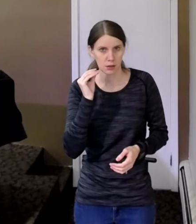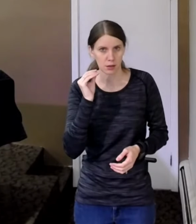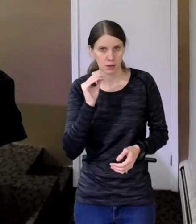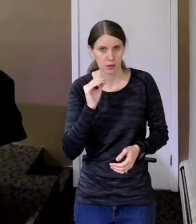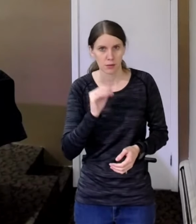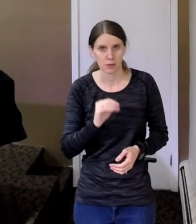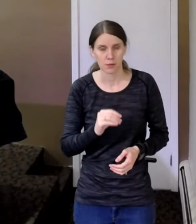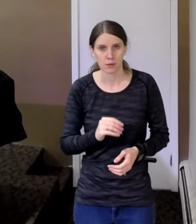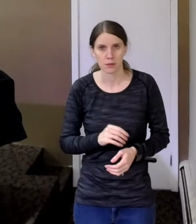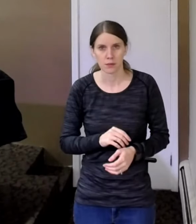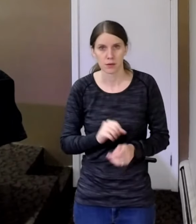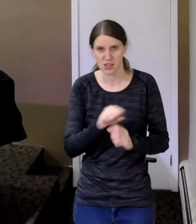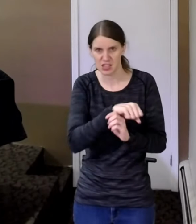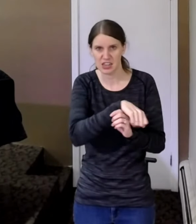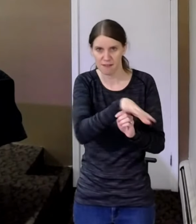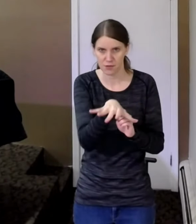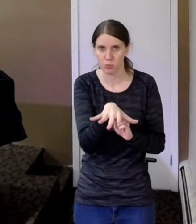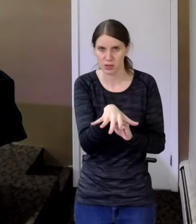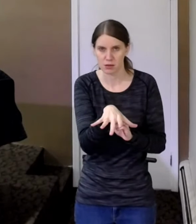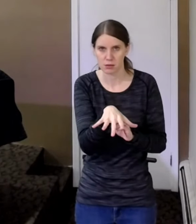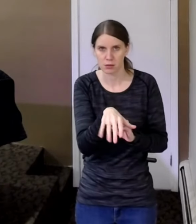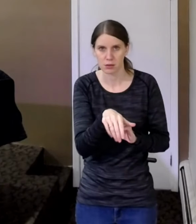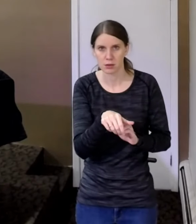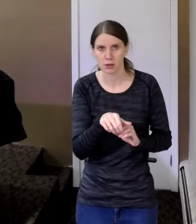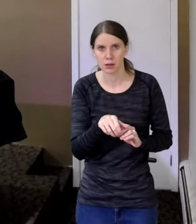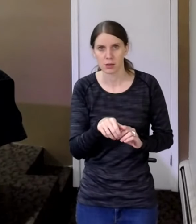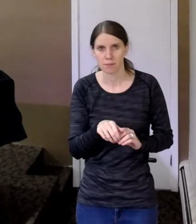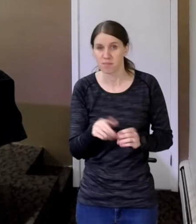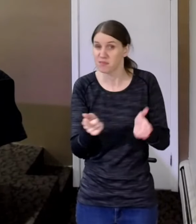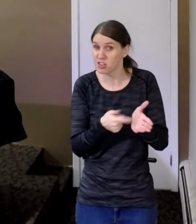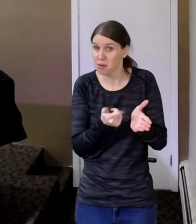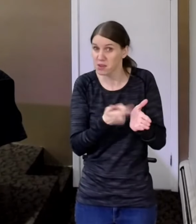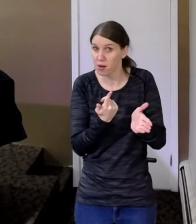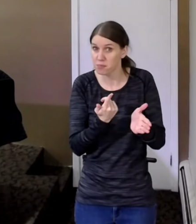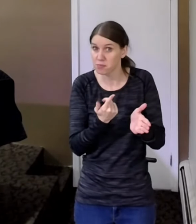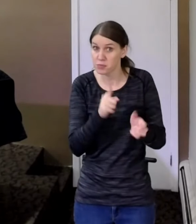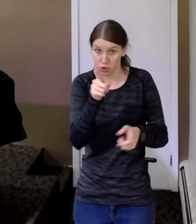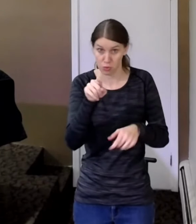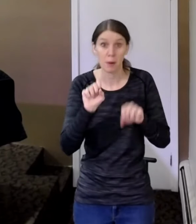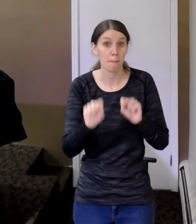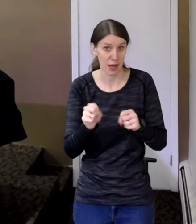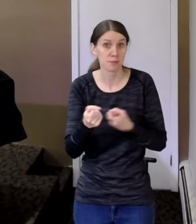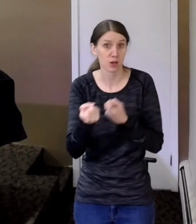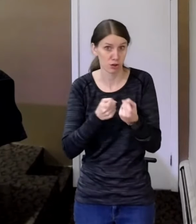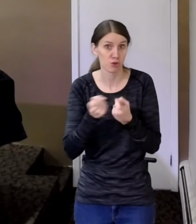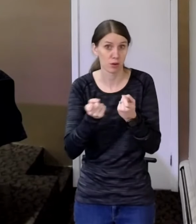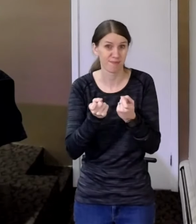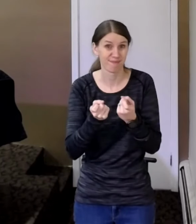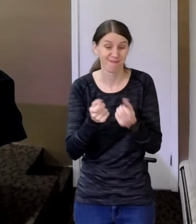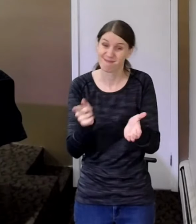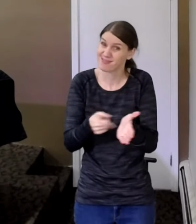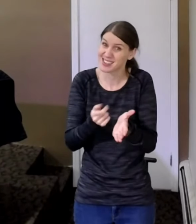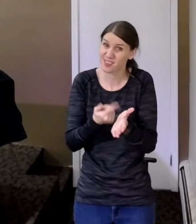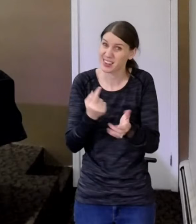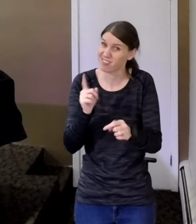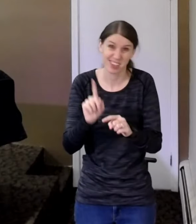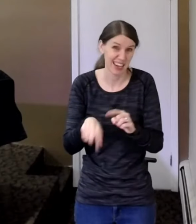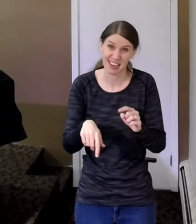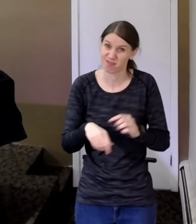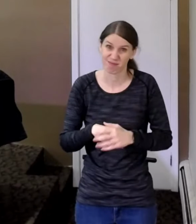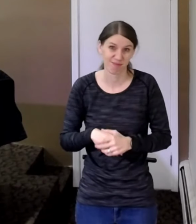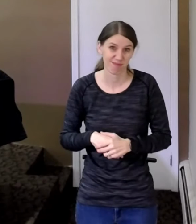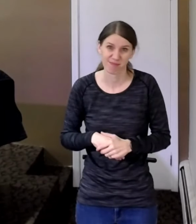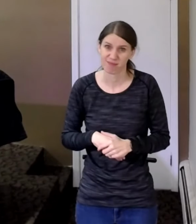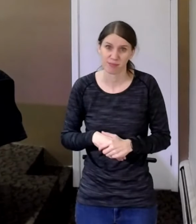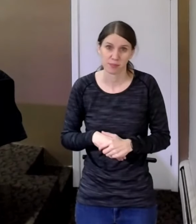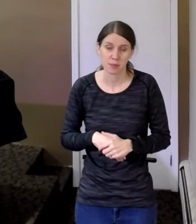of influence, and sometimes you can control those things, and sometimes you can't.